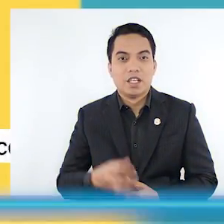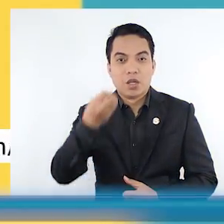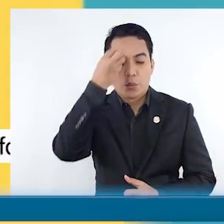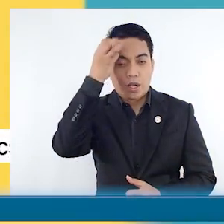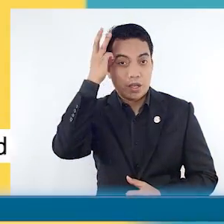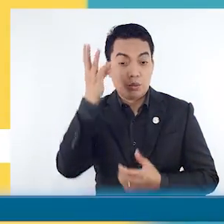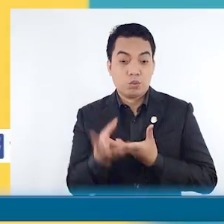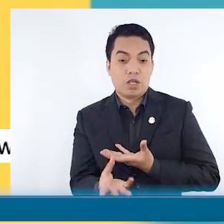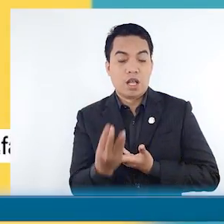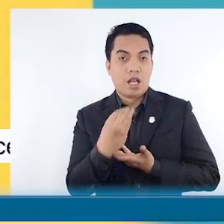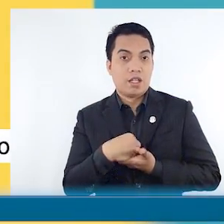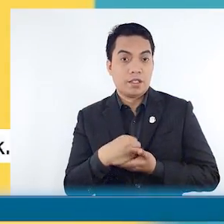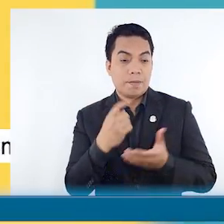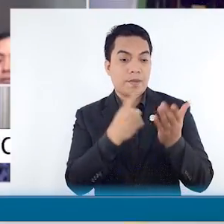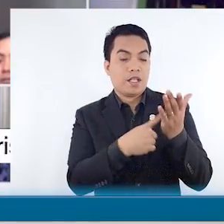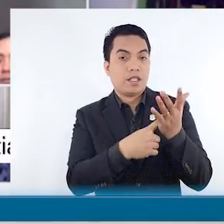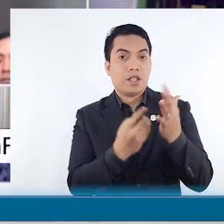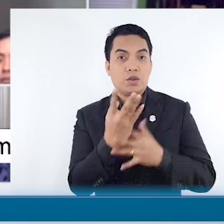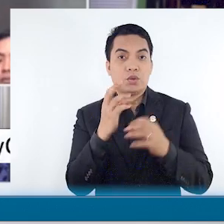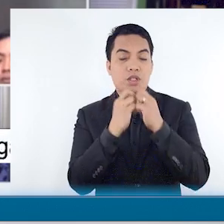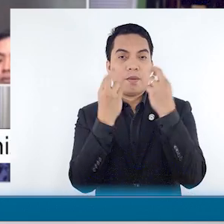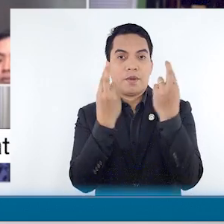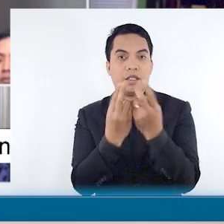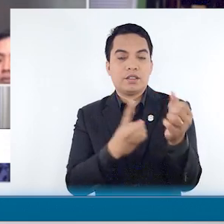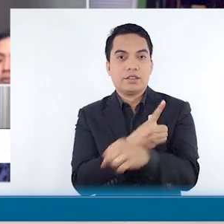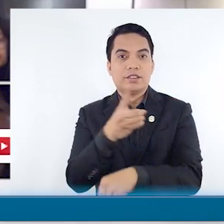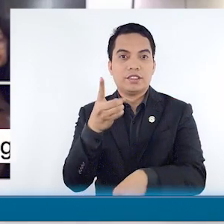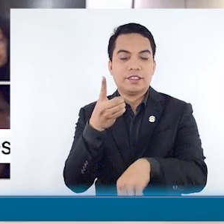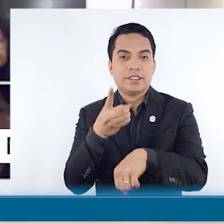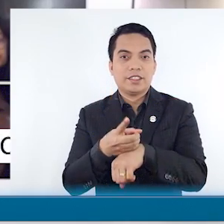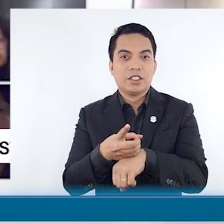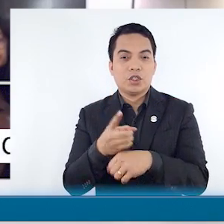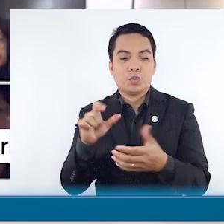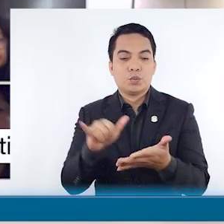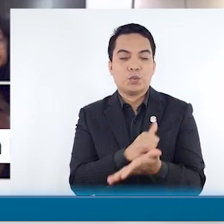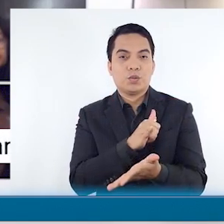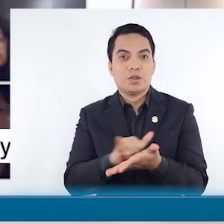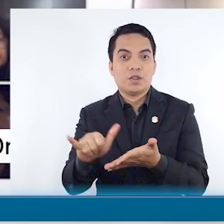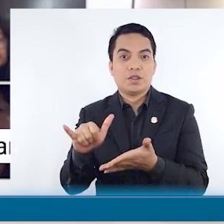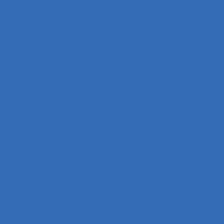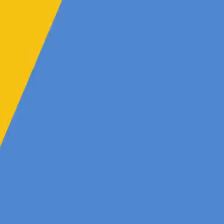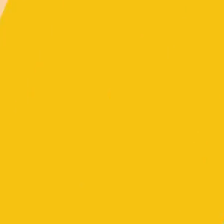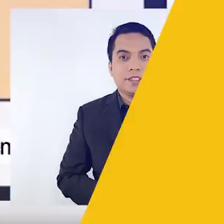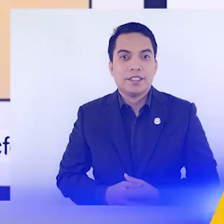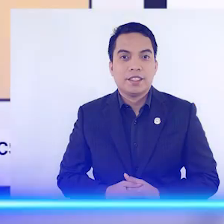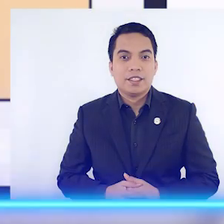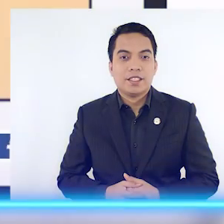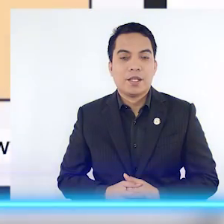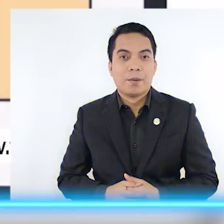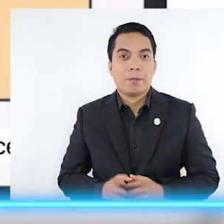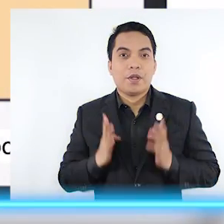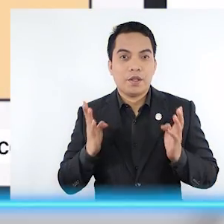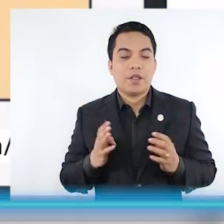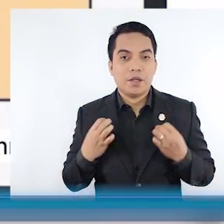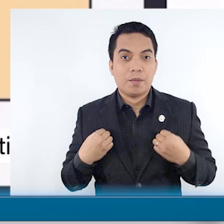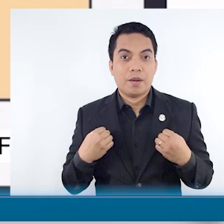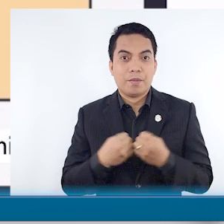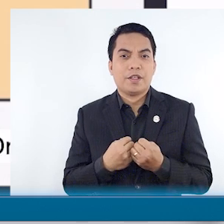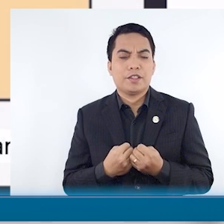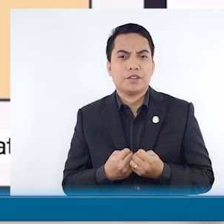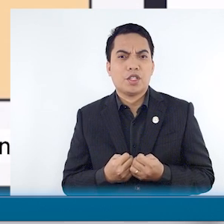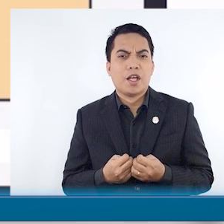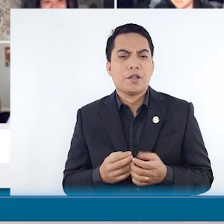Awareness on autism was discussed through a seminar in the District of New York. Binhi members